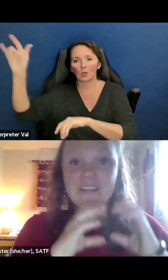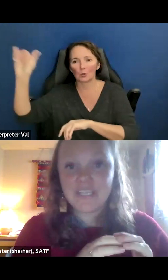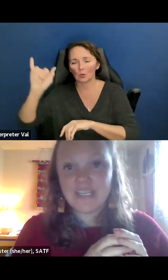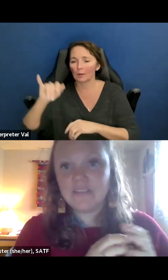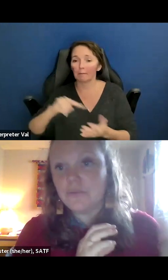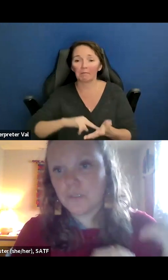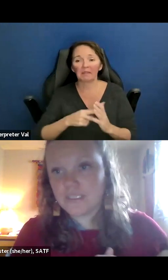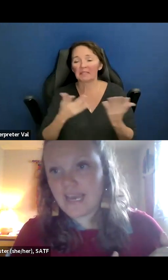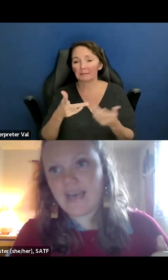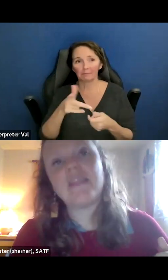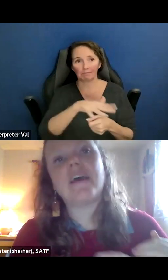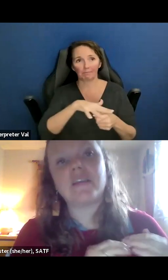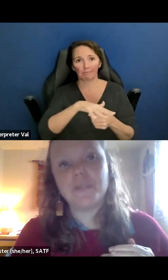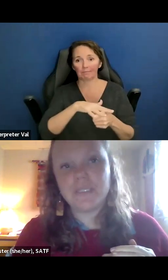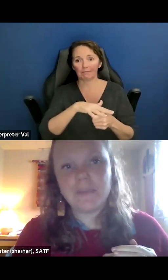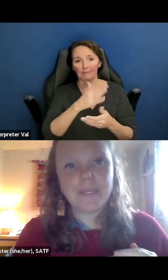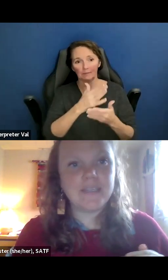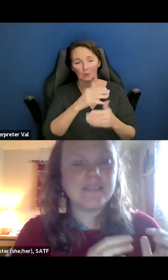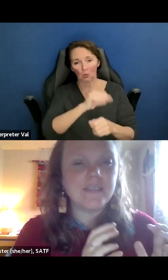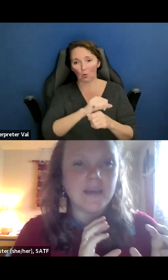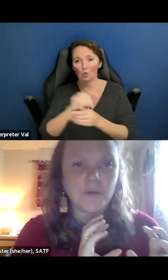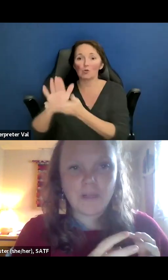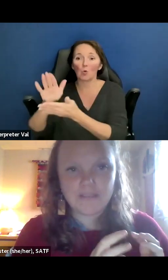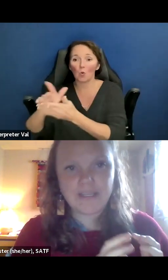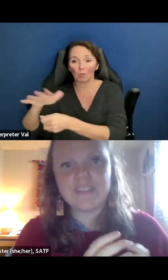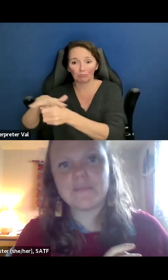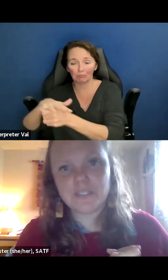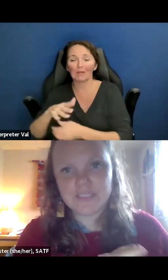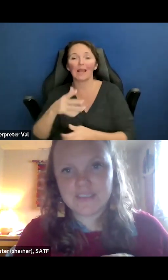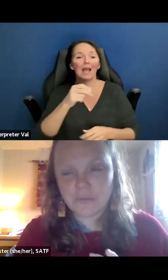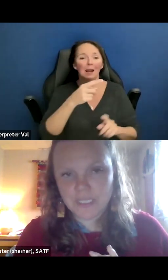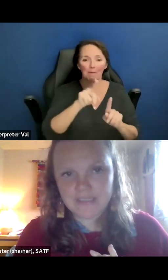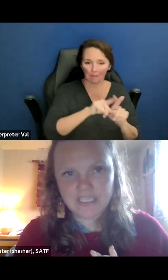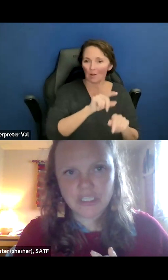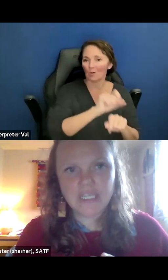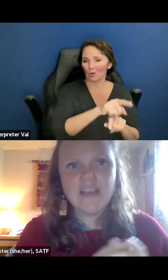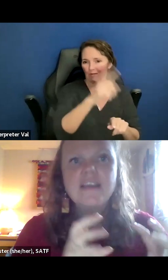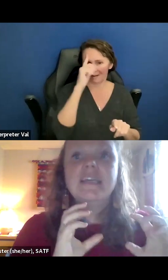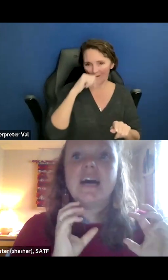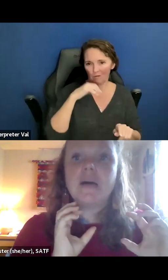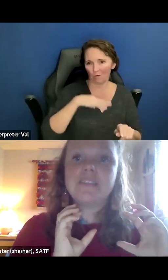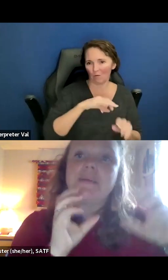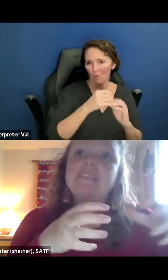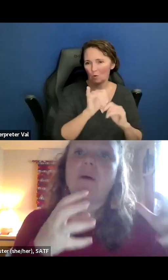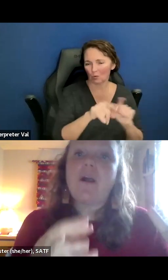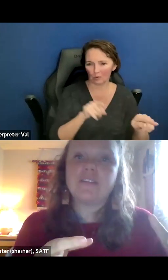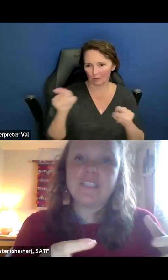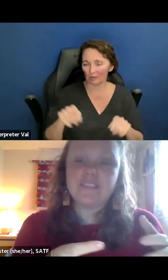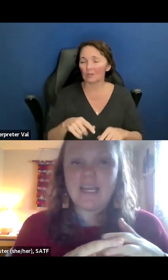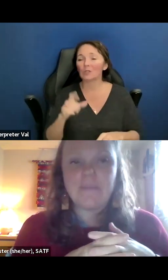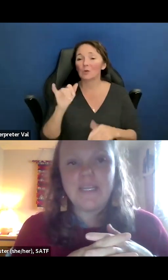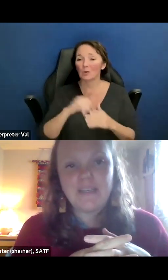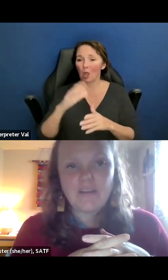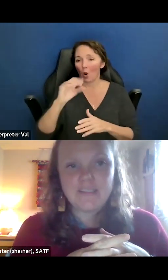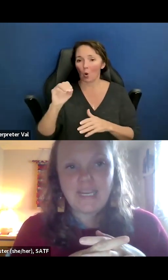an advocate who works at that community-based qualified victim services organization spends part of